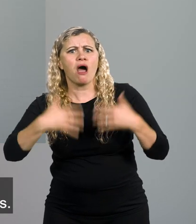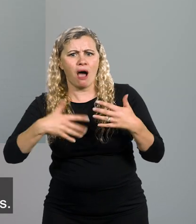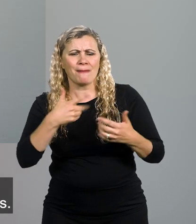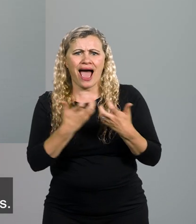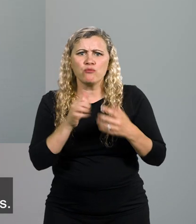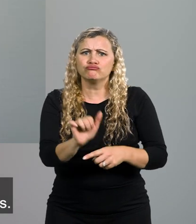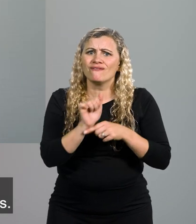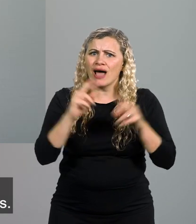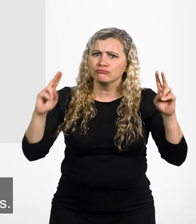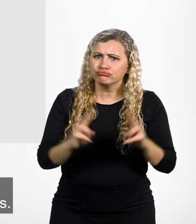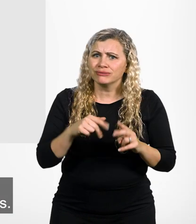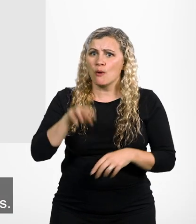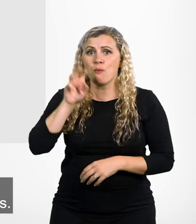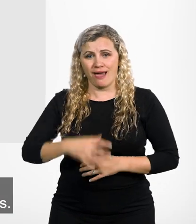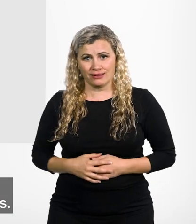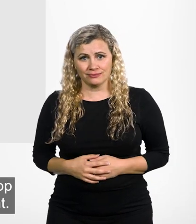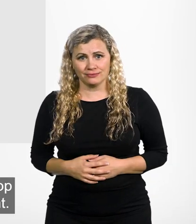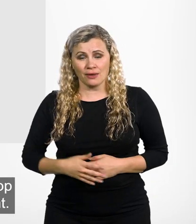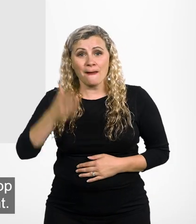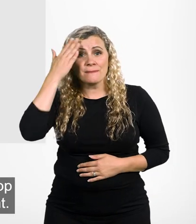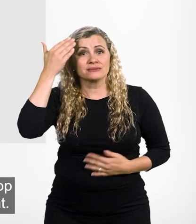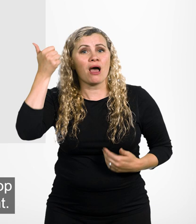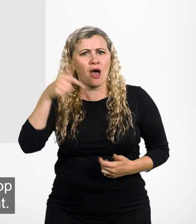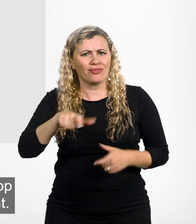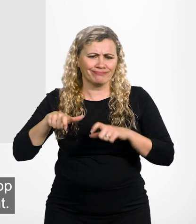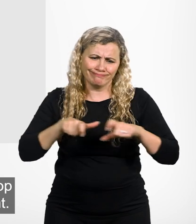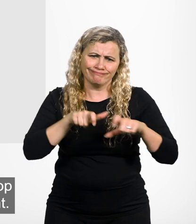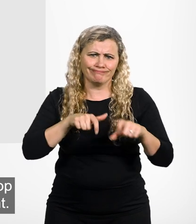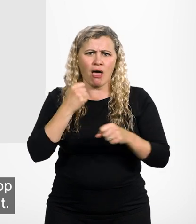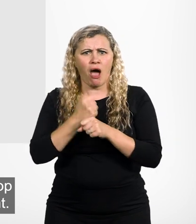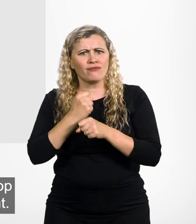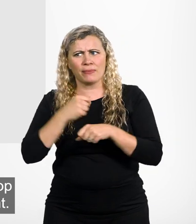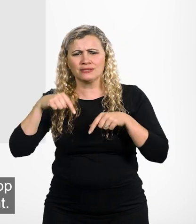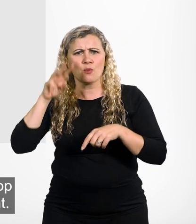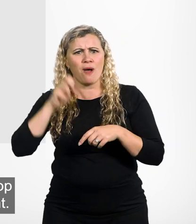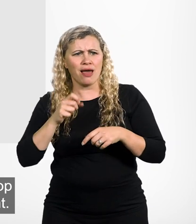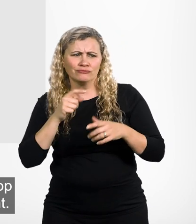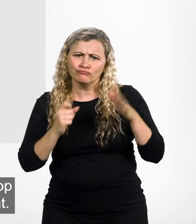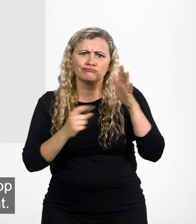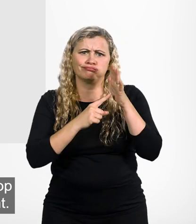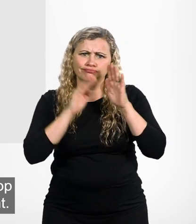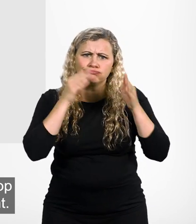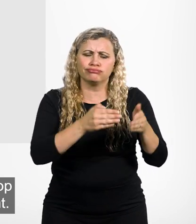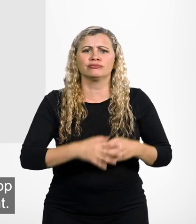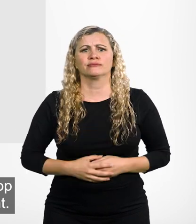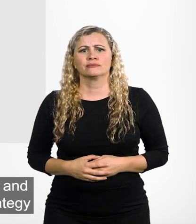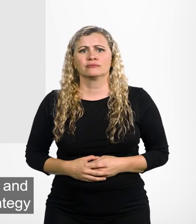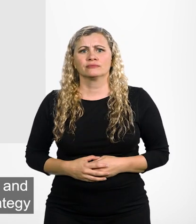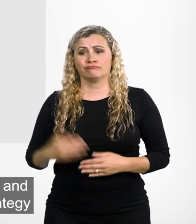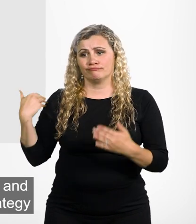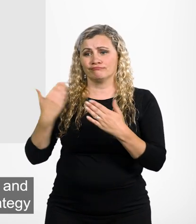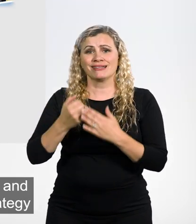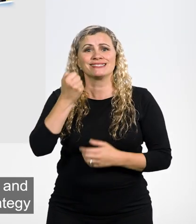suicide and self-harm prevention in Wales mental health continues to be a top priority for the Welsh government